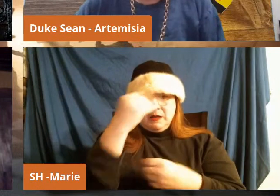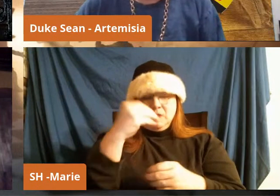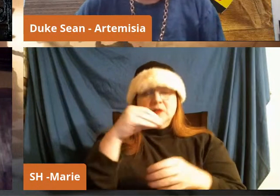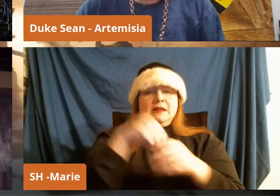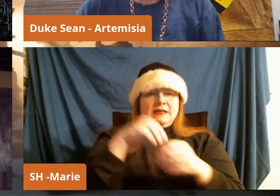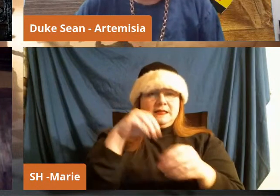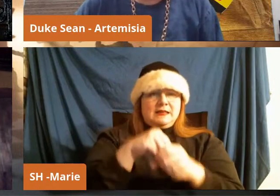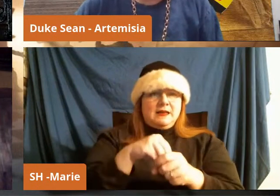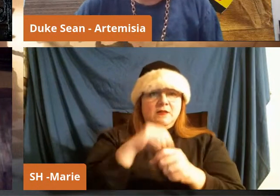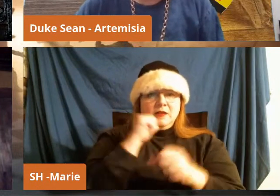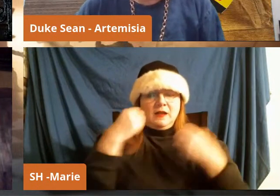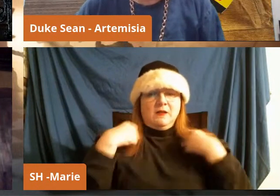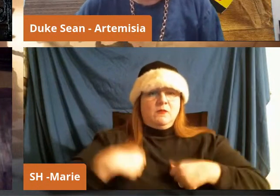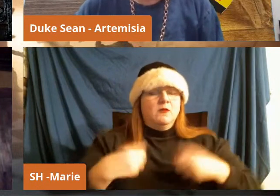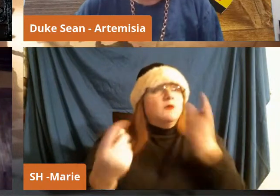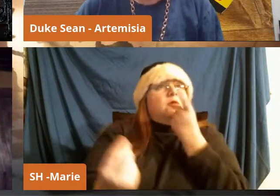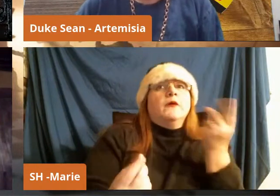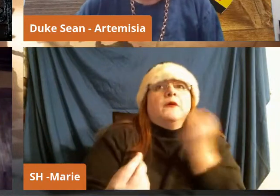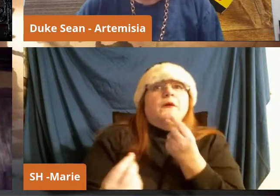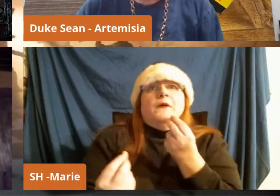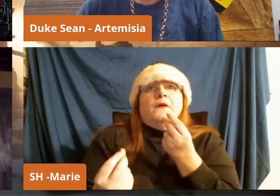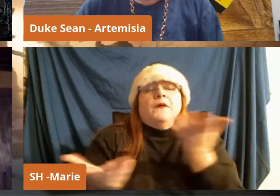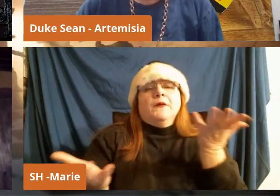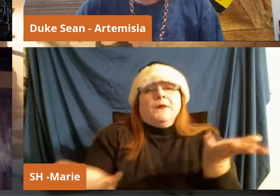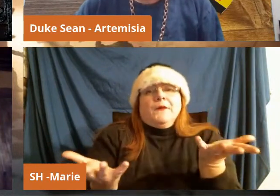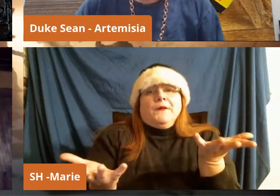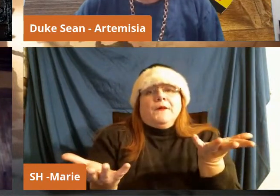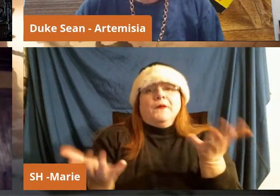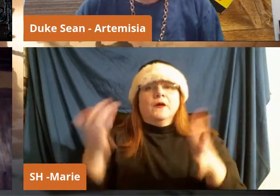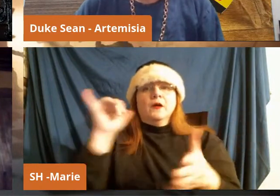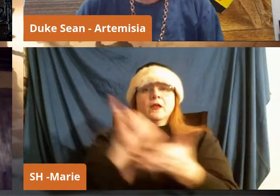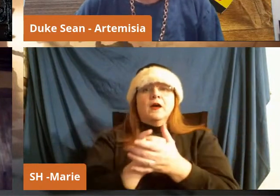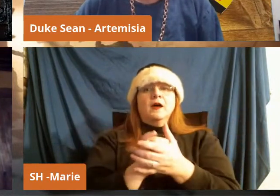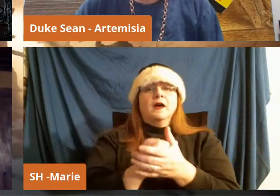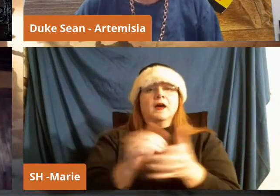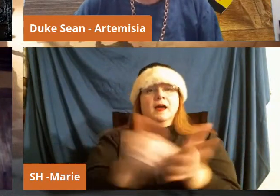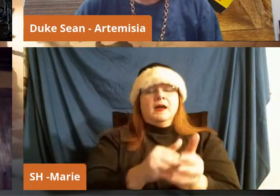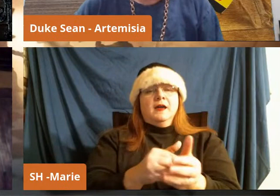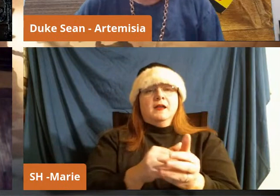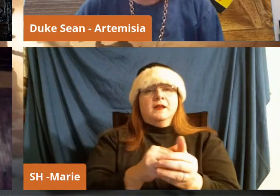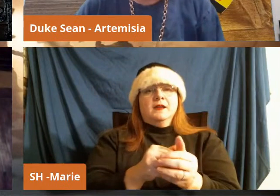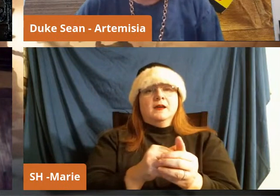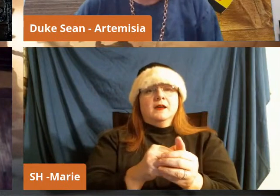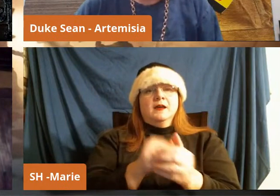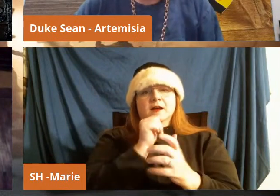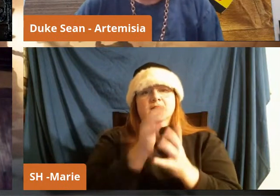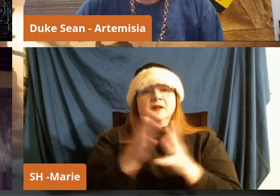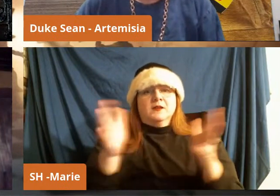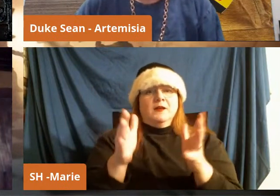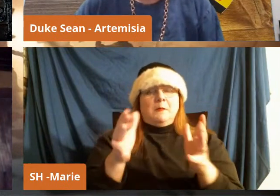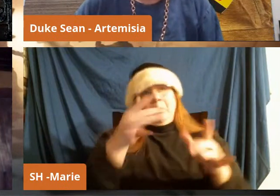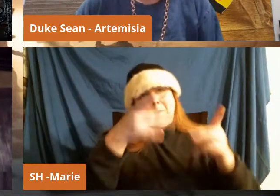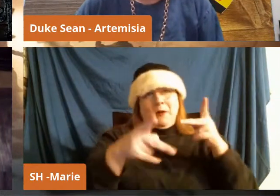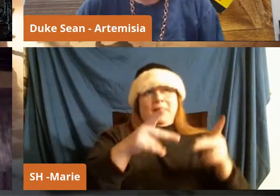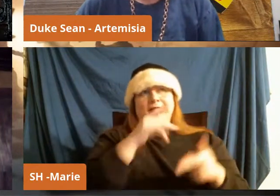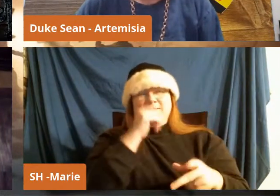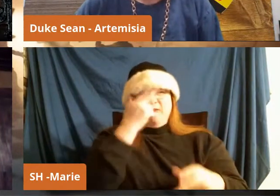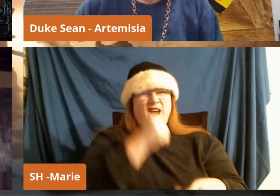when you're not in harness. What are you going to do? Yeah. But then again, the interest shouldn't be, it's a giant cocktail party in funny